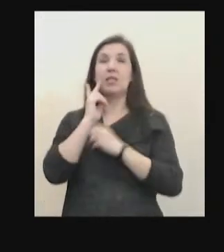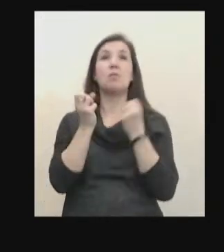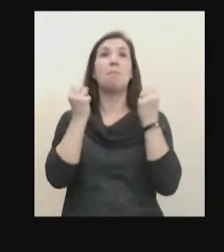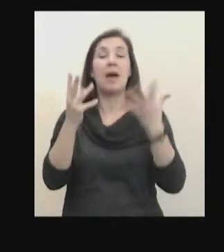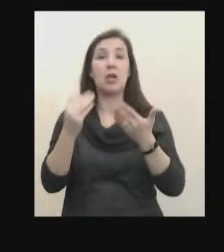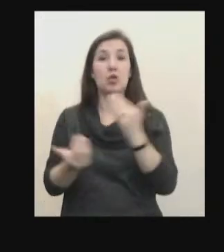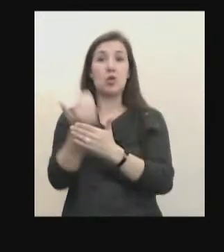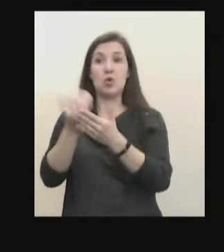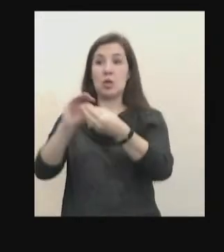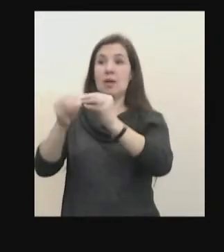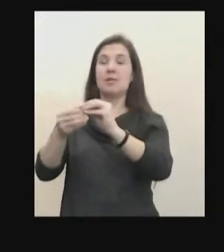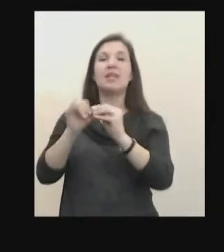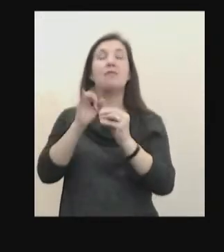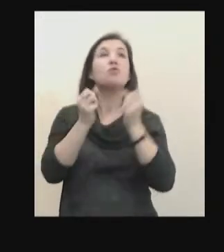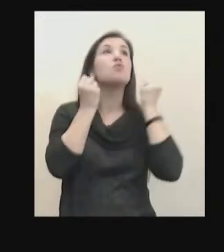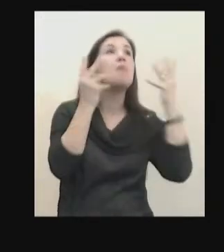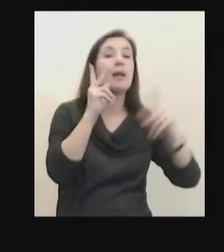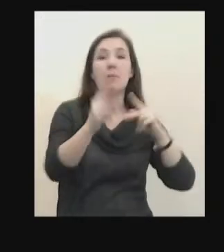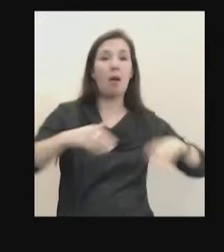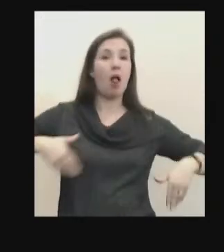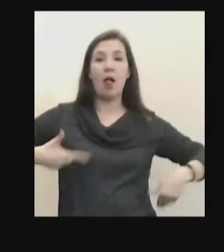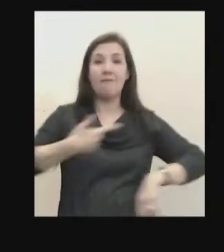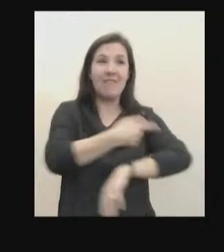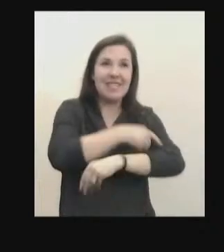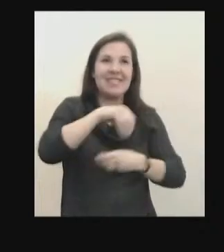many unvaccinated people in our community.